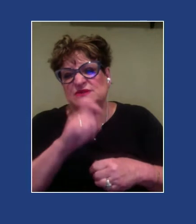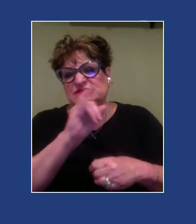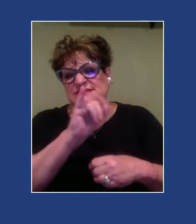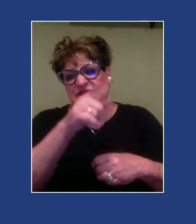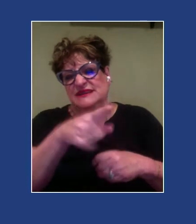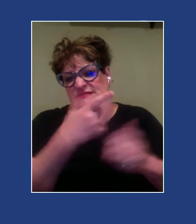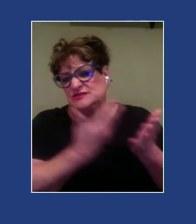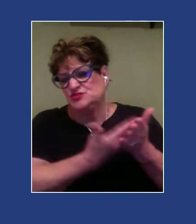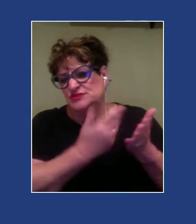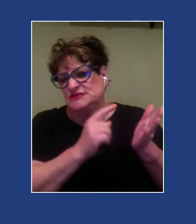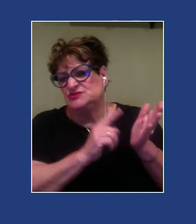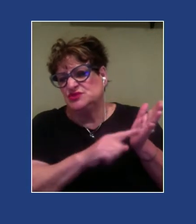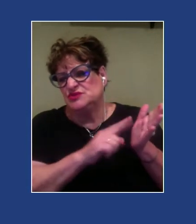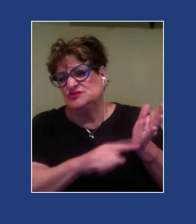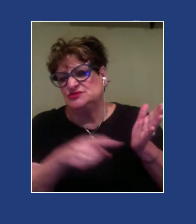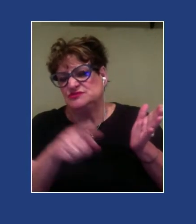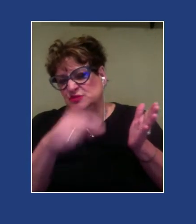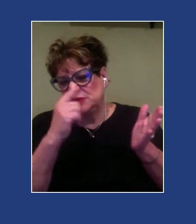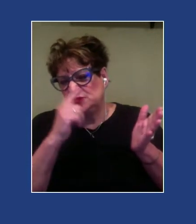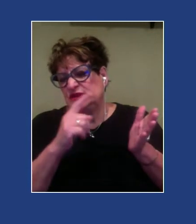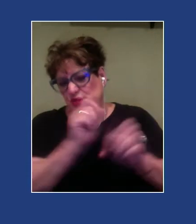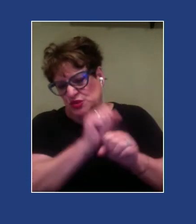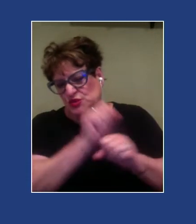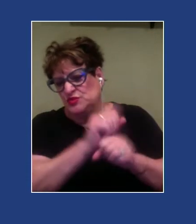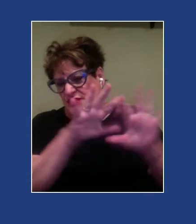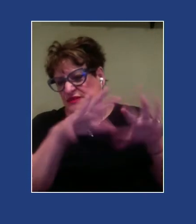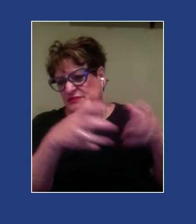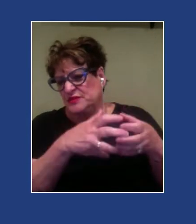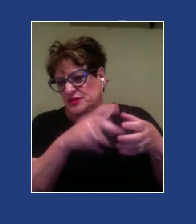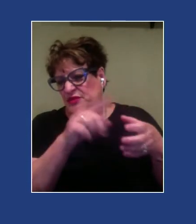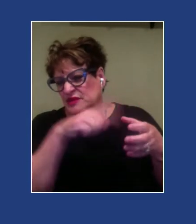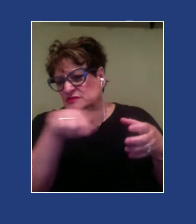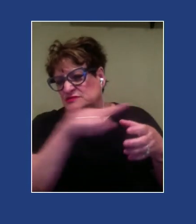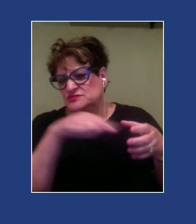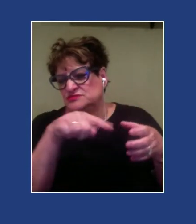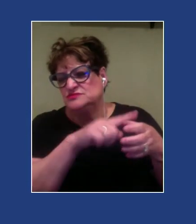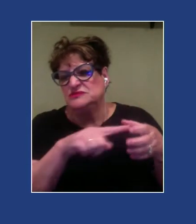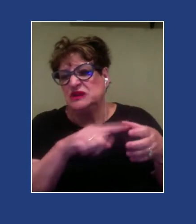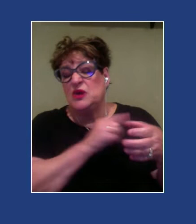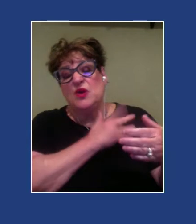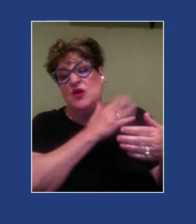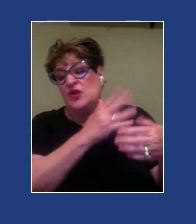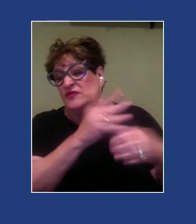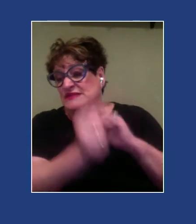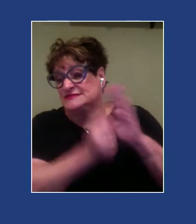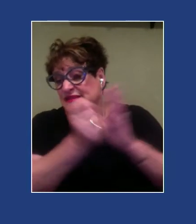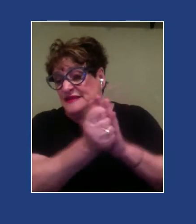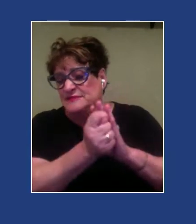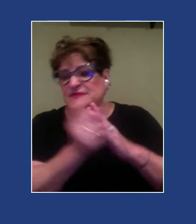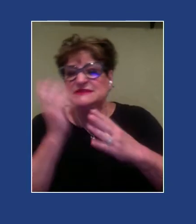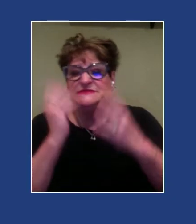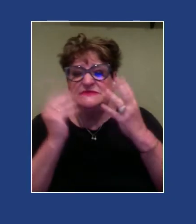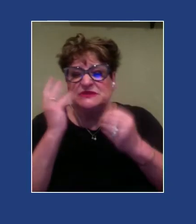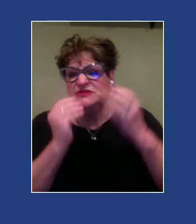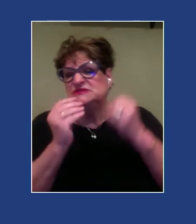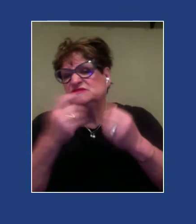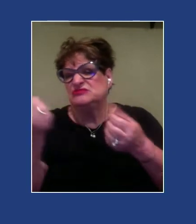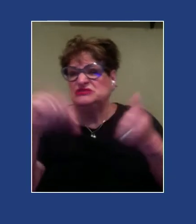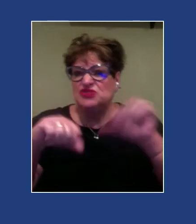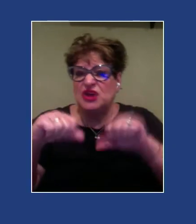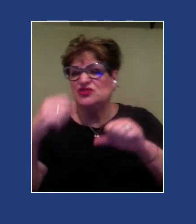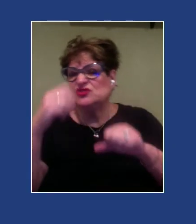for example, working with trans and gender diverse people. And over time, these experiences of rejection and